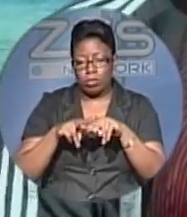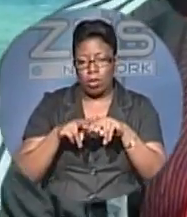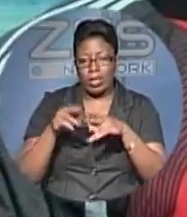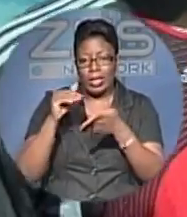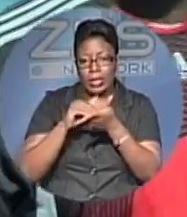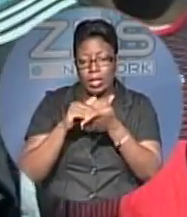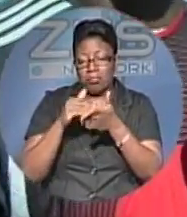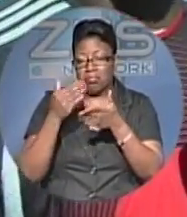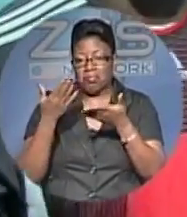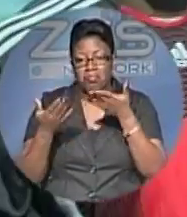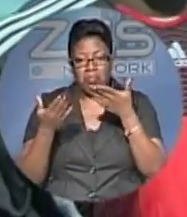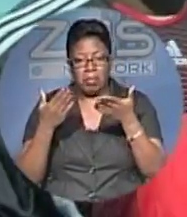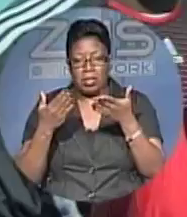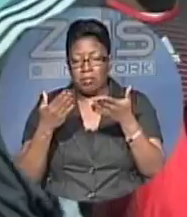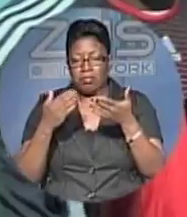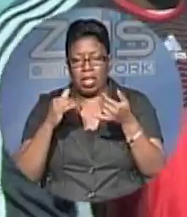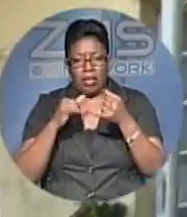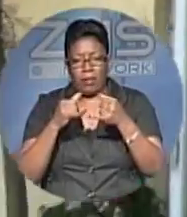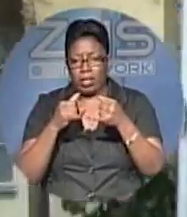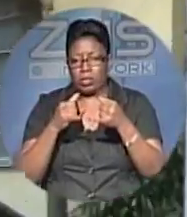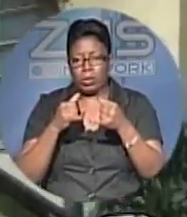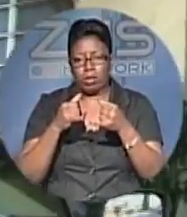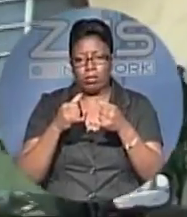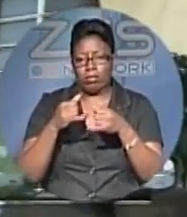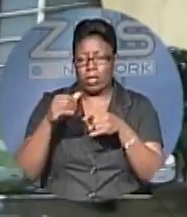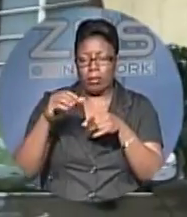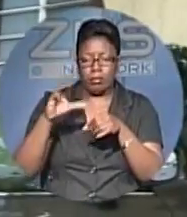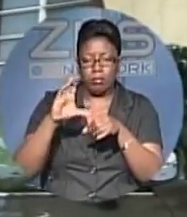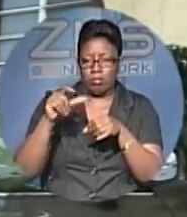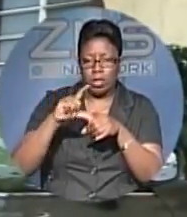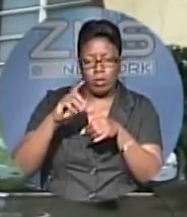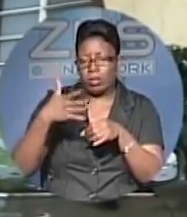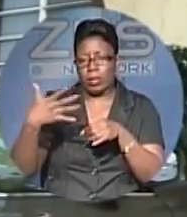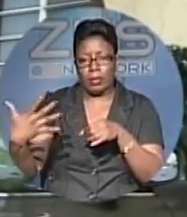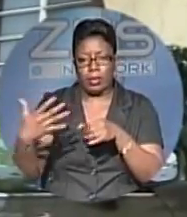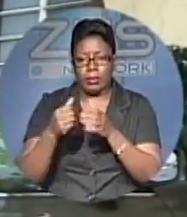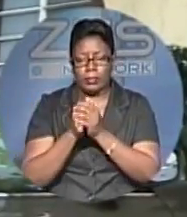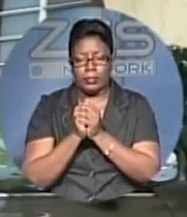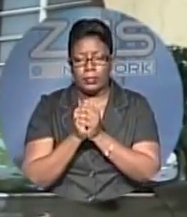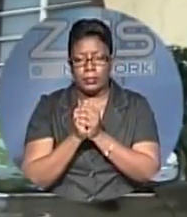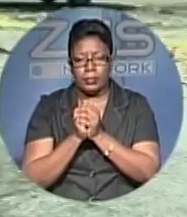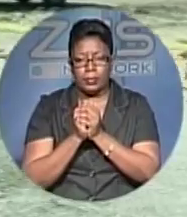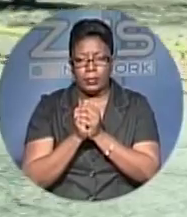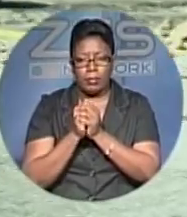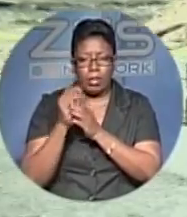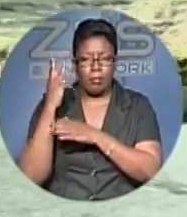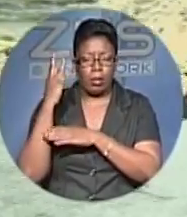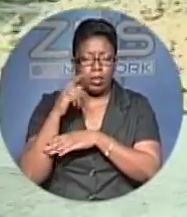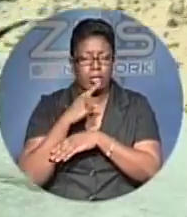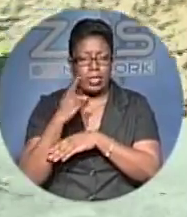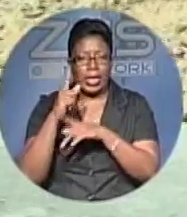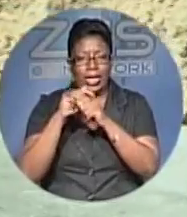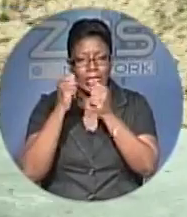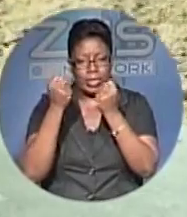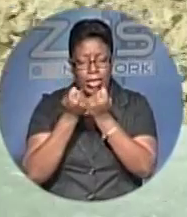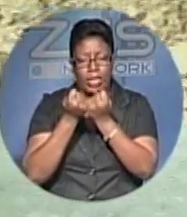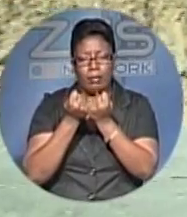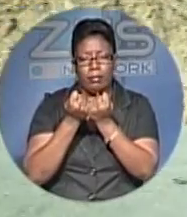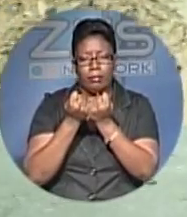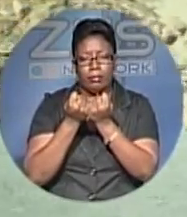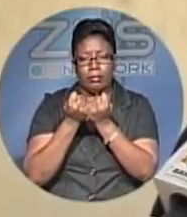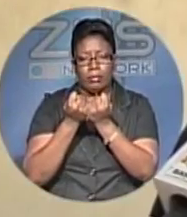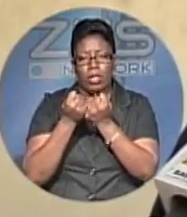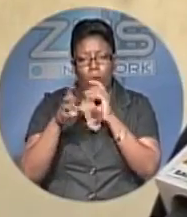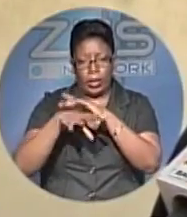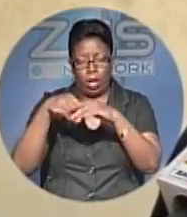it's infected with either some kind of chemical. Director of Marine Resources Michael Brannon says teams were dispatched to the area to conduct an